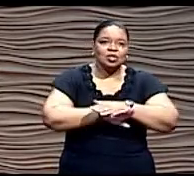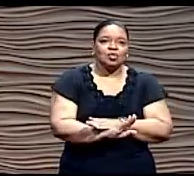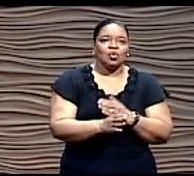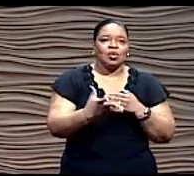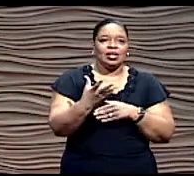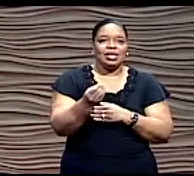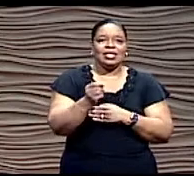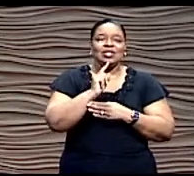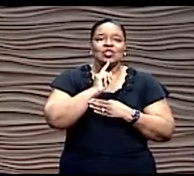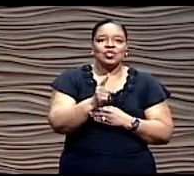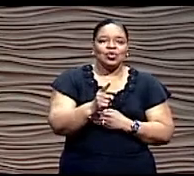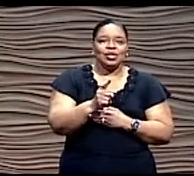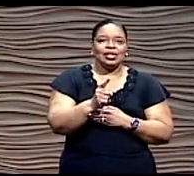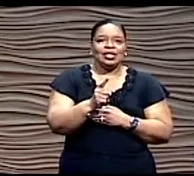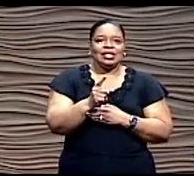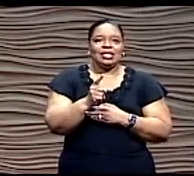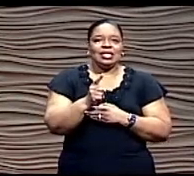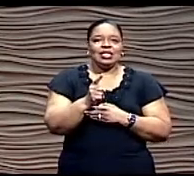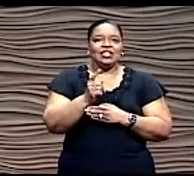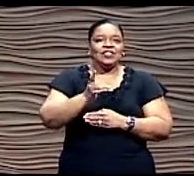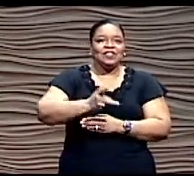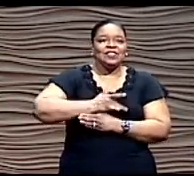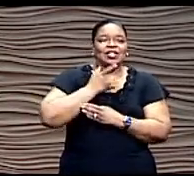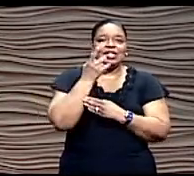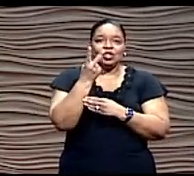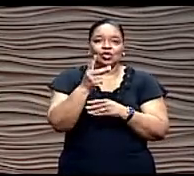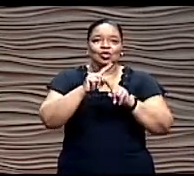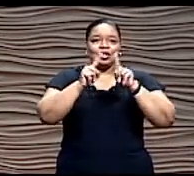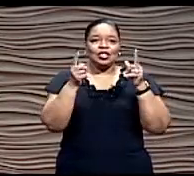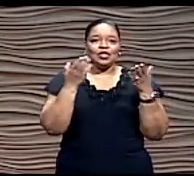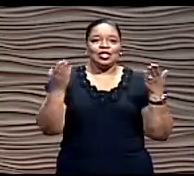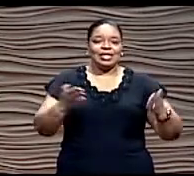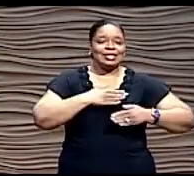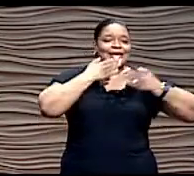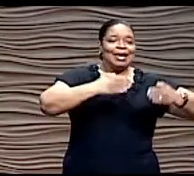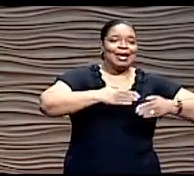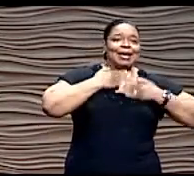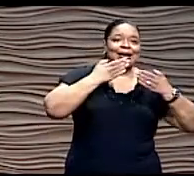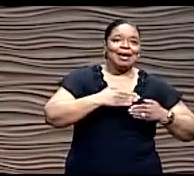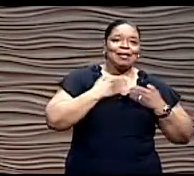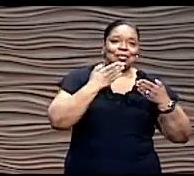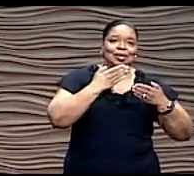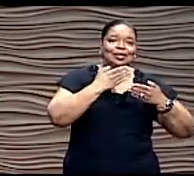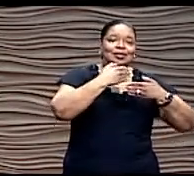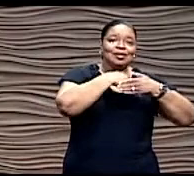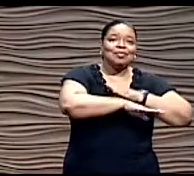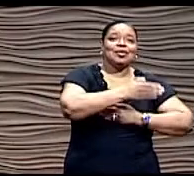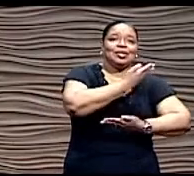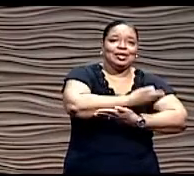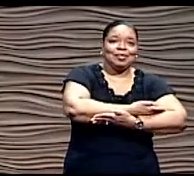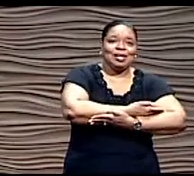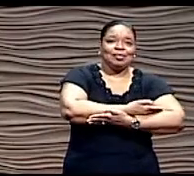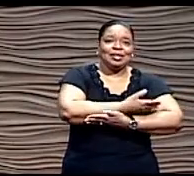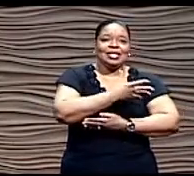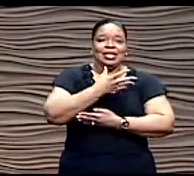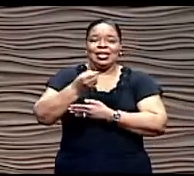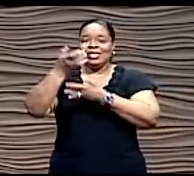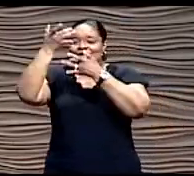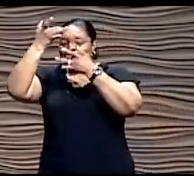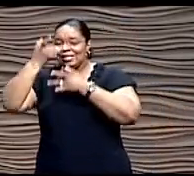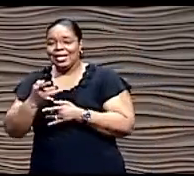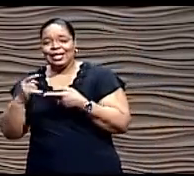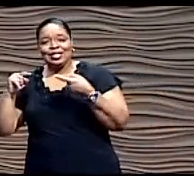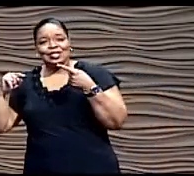And so he's torn between the tension of joy on one hand of the birth of the child and pain